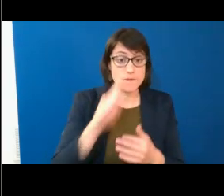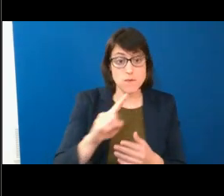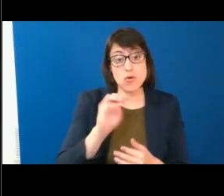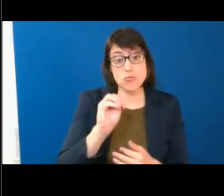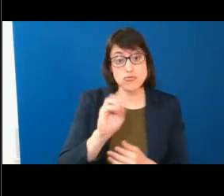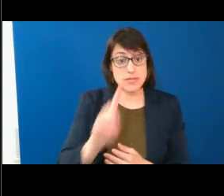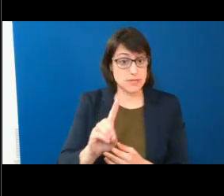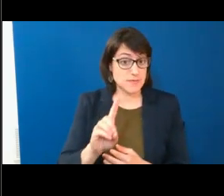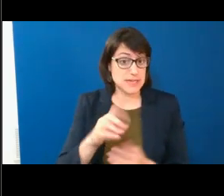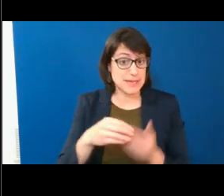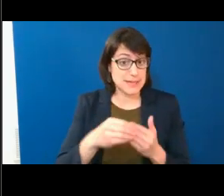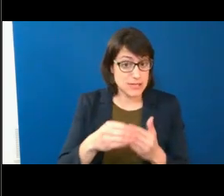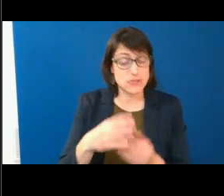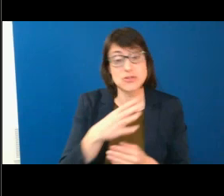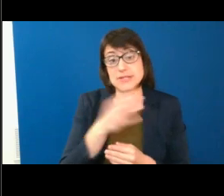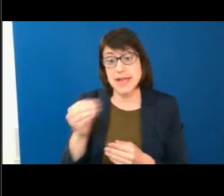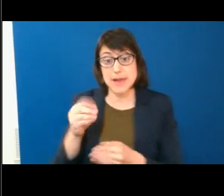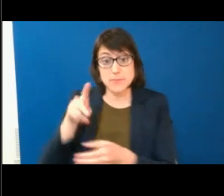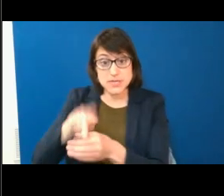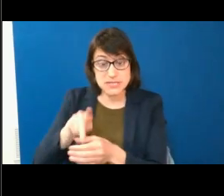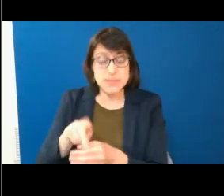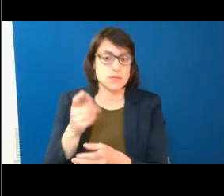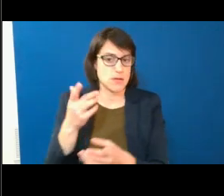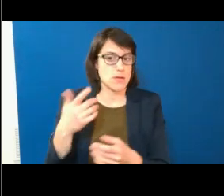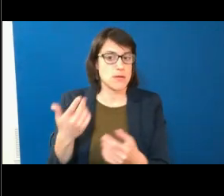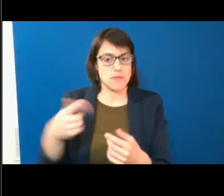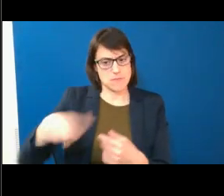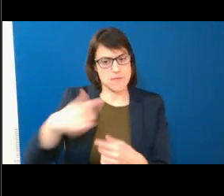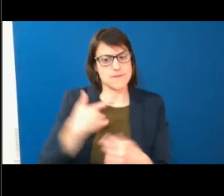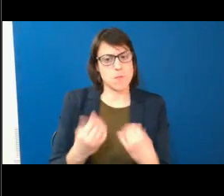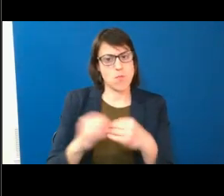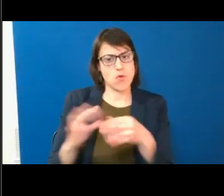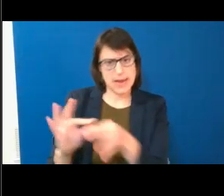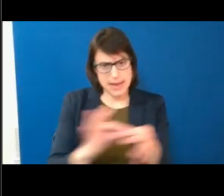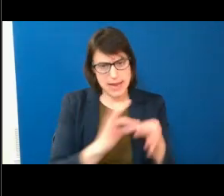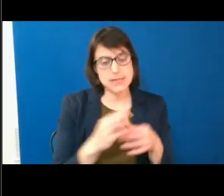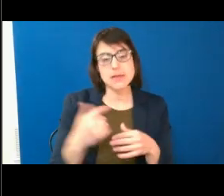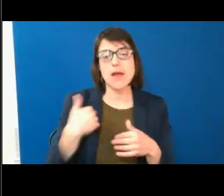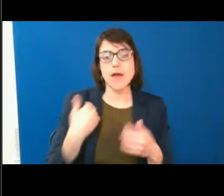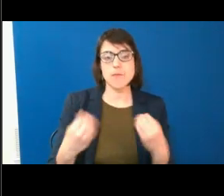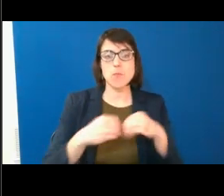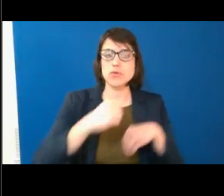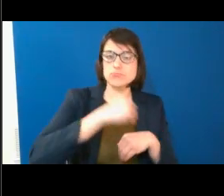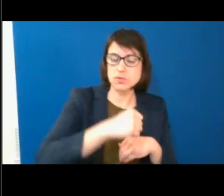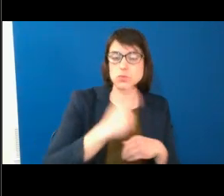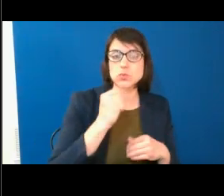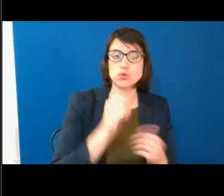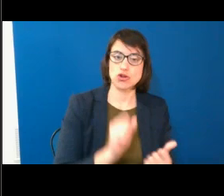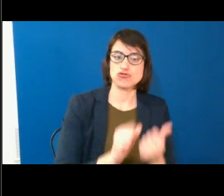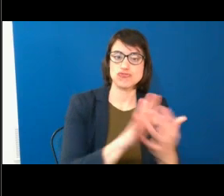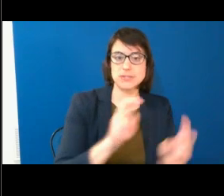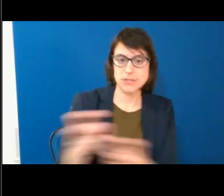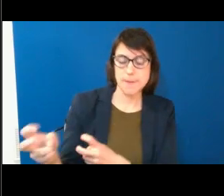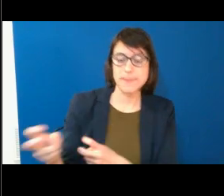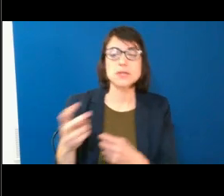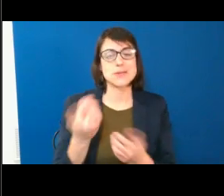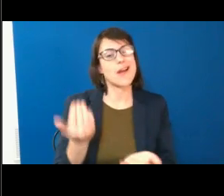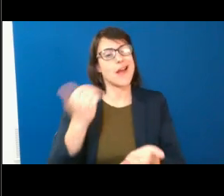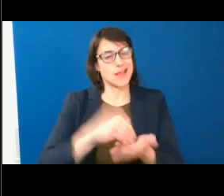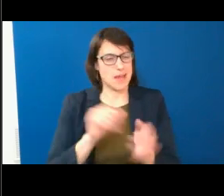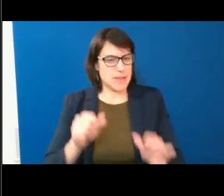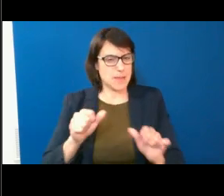are more connected, that have a lot more resiliency to addressing these topics, again, getting at the stamina to continue to do this